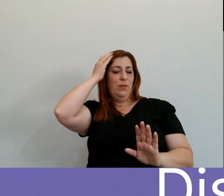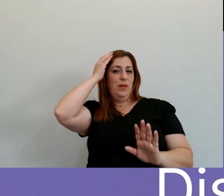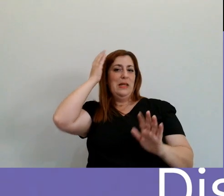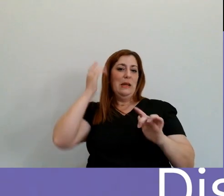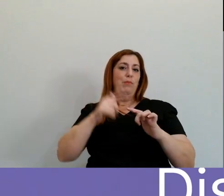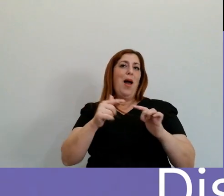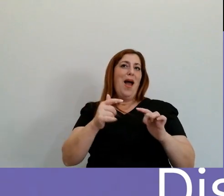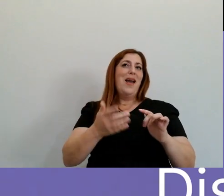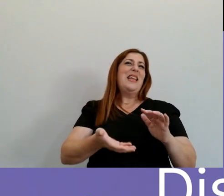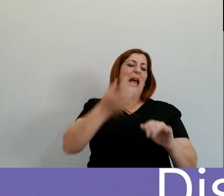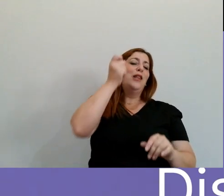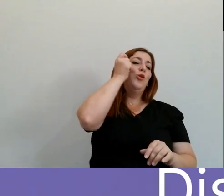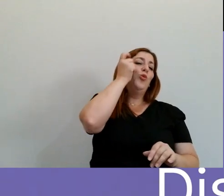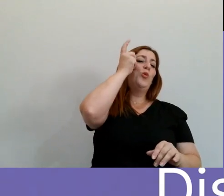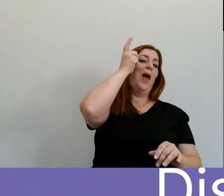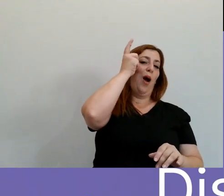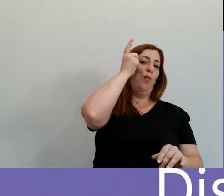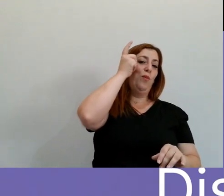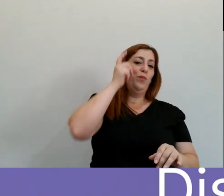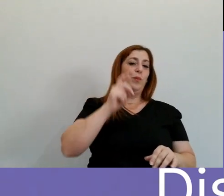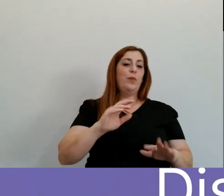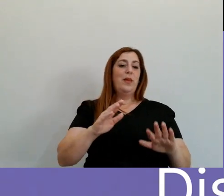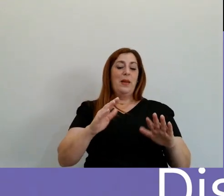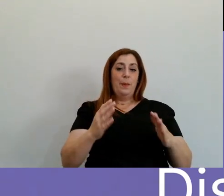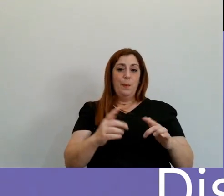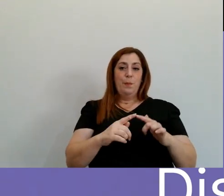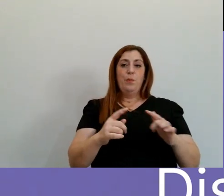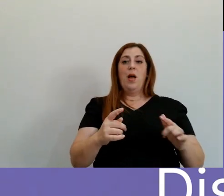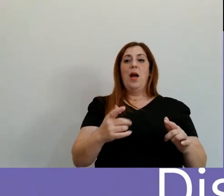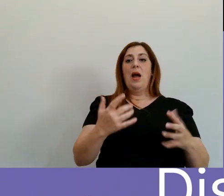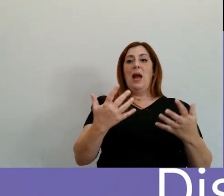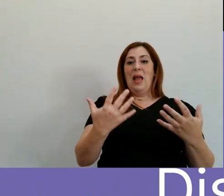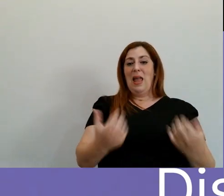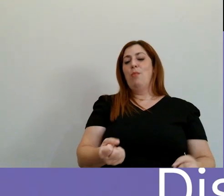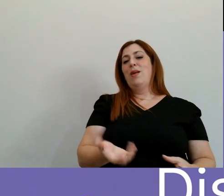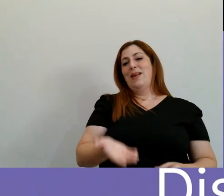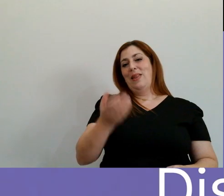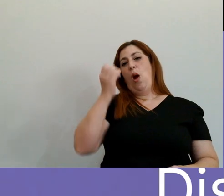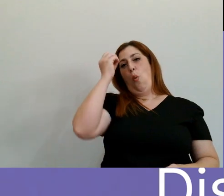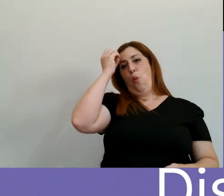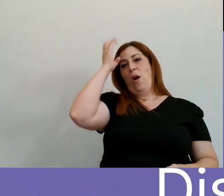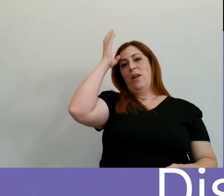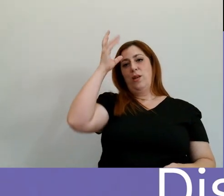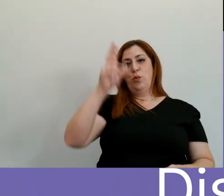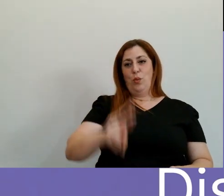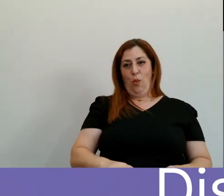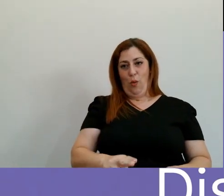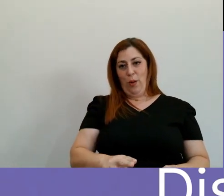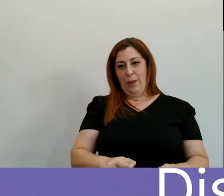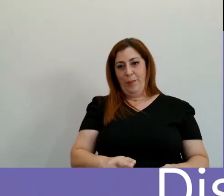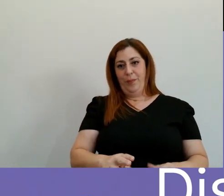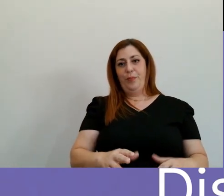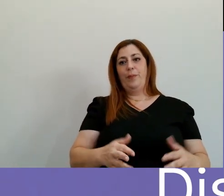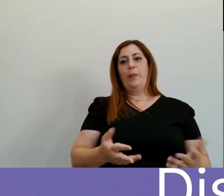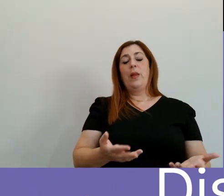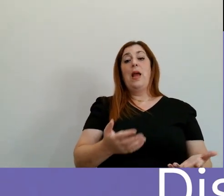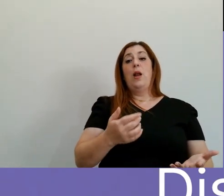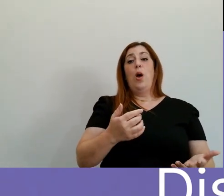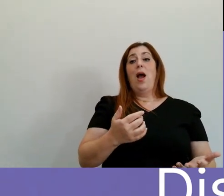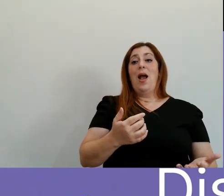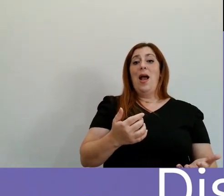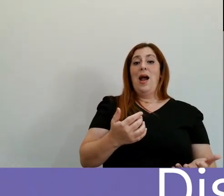we're quite there with awareness yet, but there is a lot more awareness, especially with online activists. A lot of us are